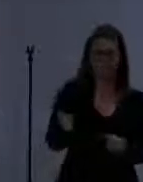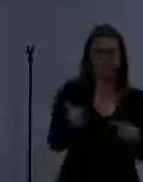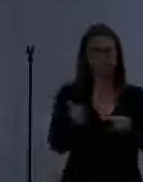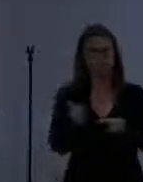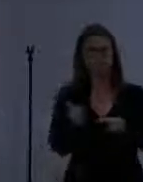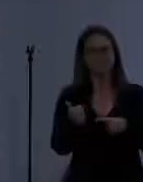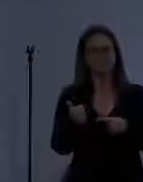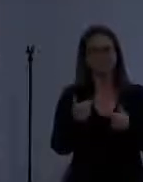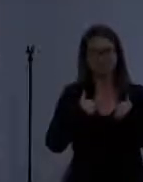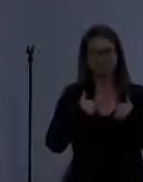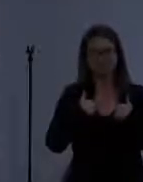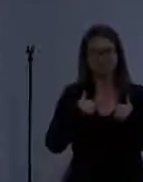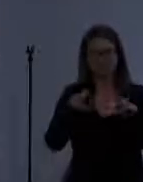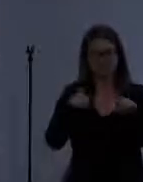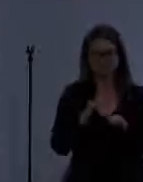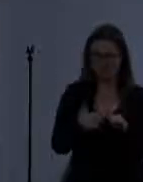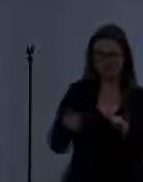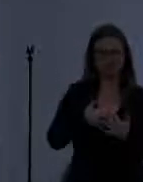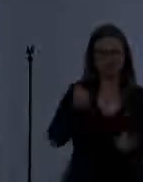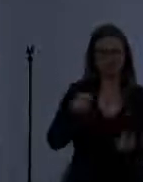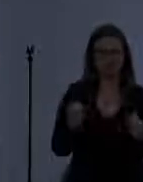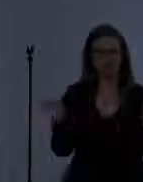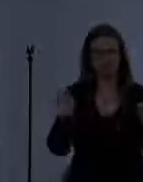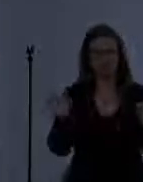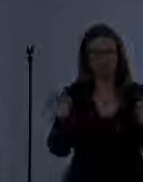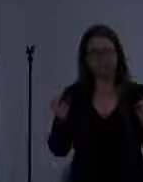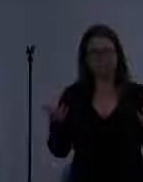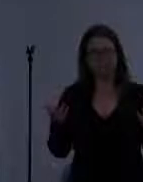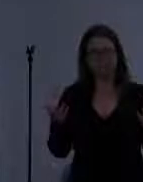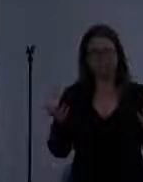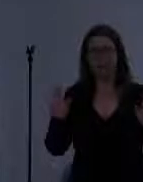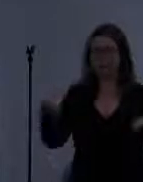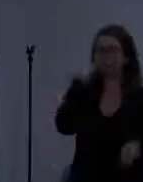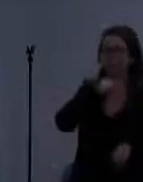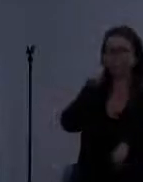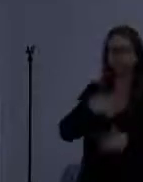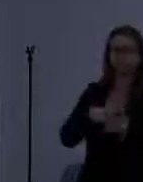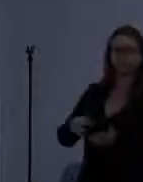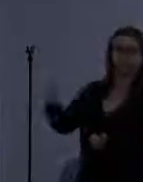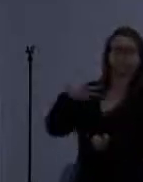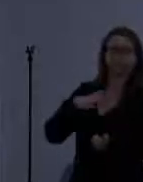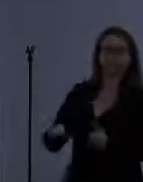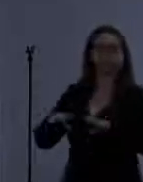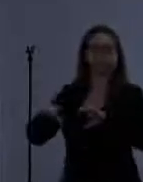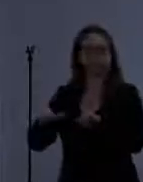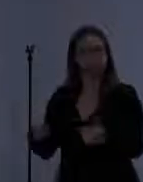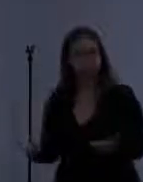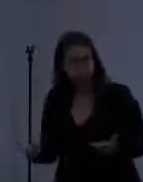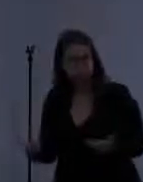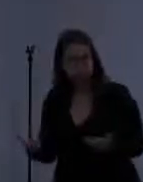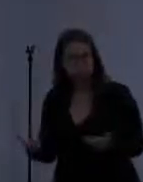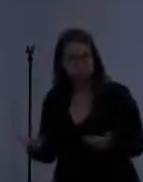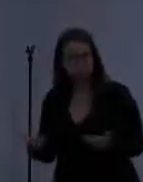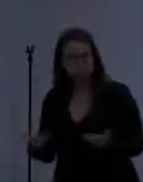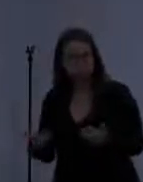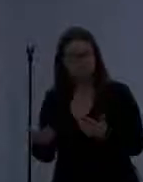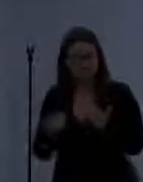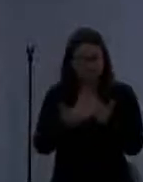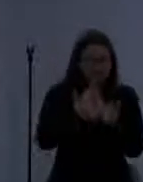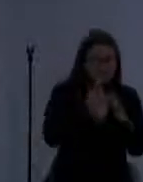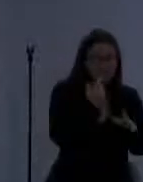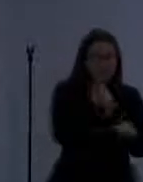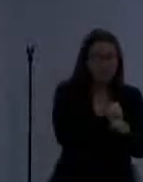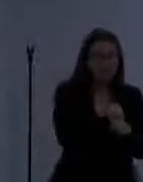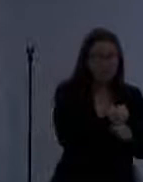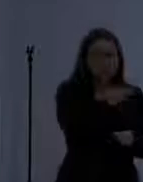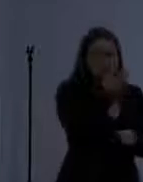does competent and with care and skill mean in practice? So I don't know if anyone can think about an example. Leighton